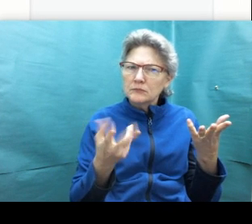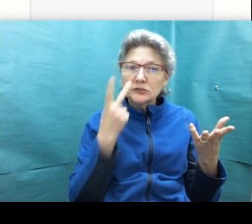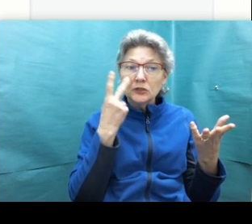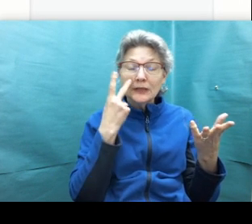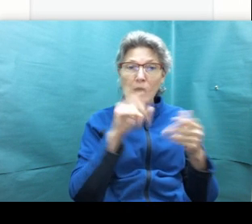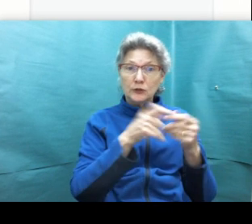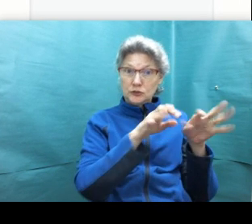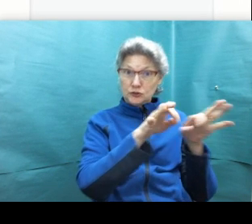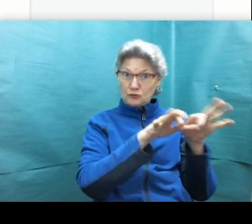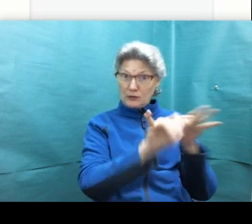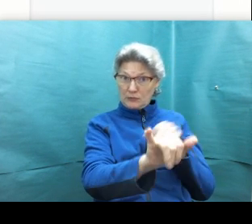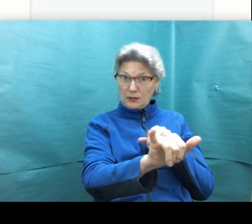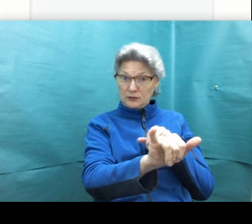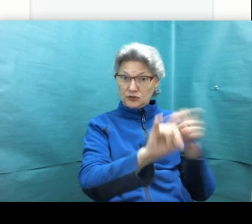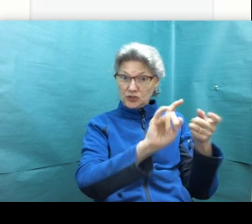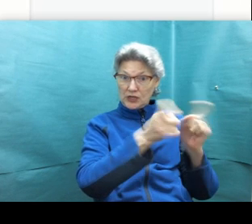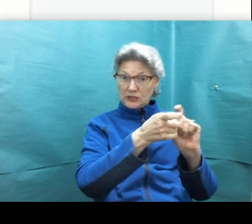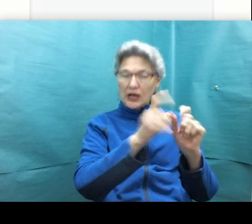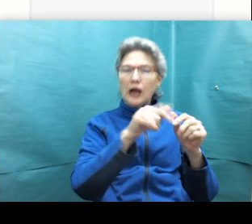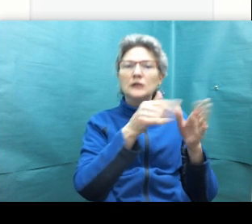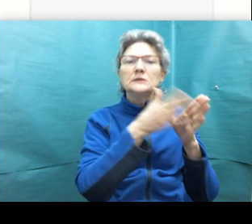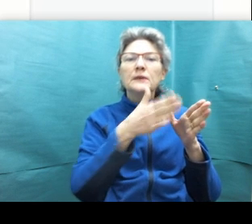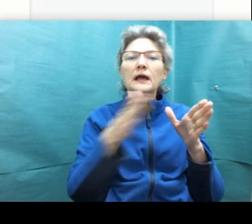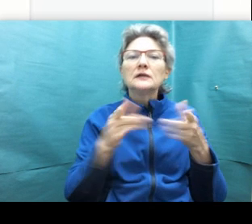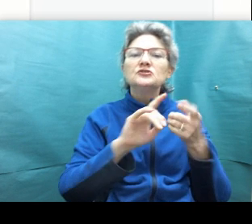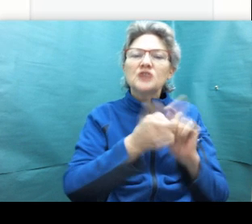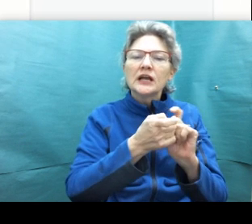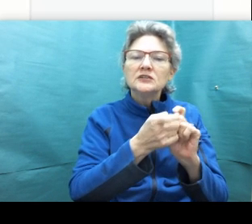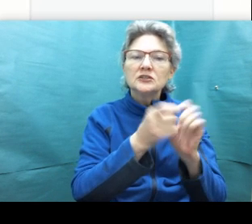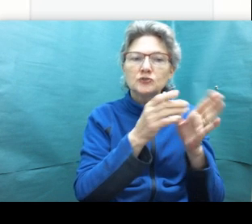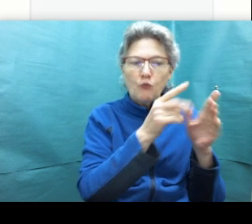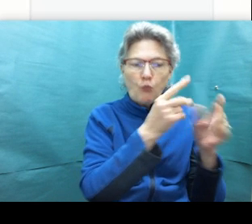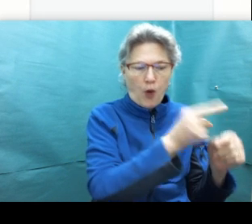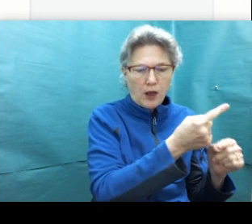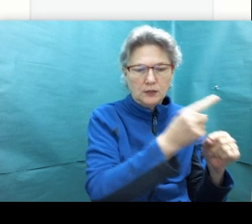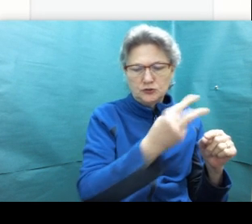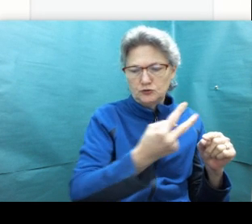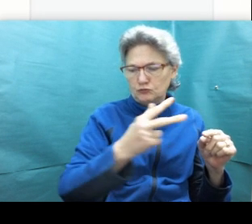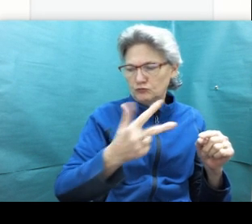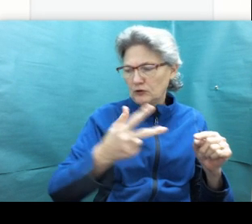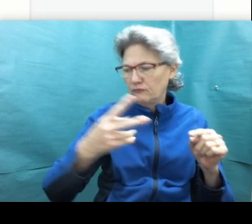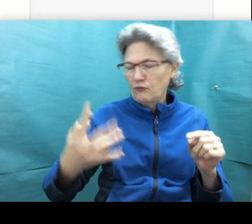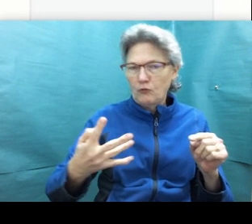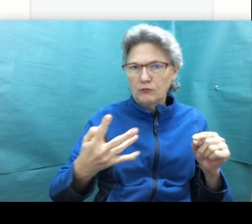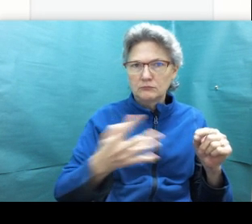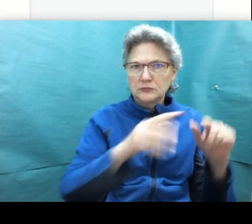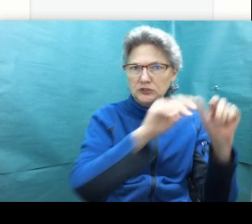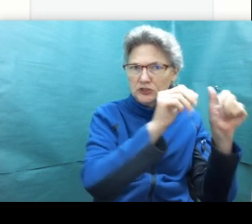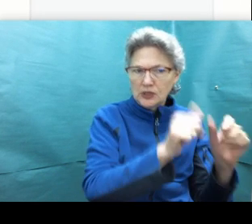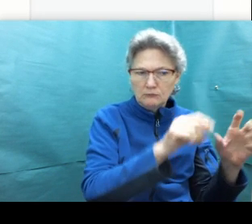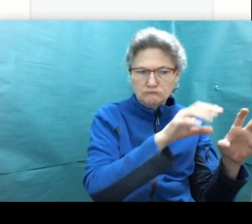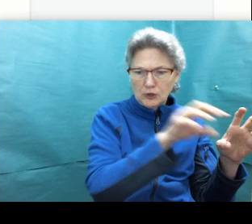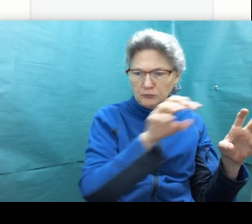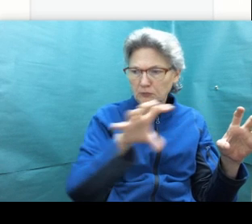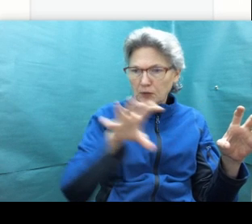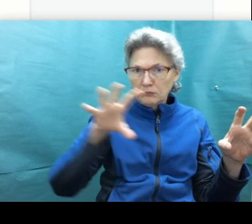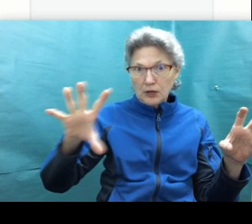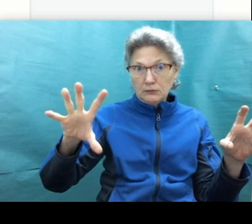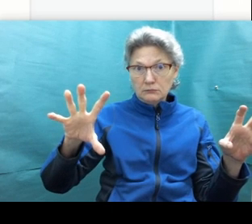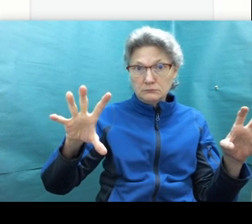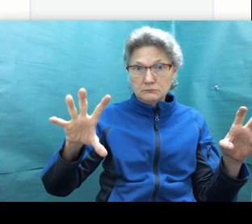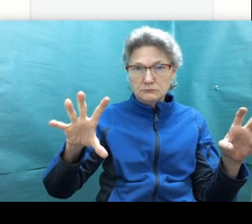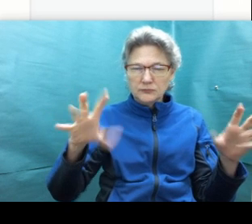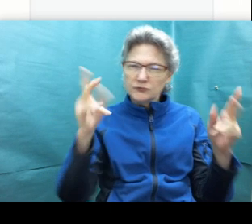How would you describe it? How does the pattern change as you go from one figure to the next? Let's figure this